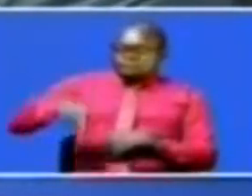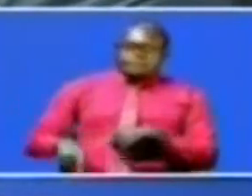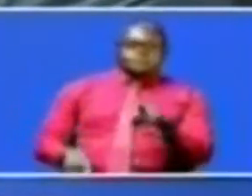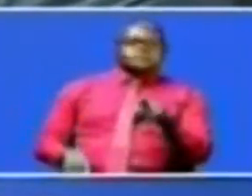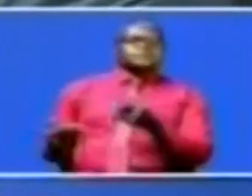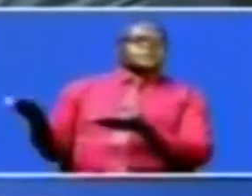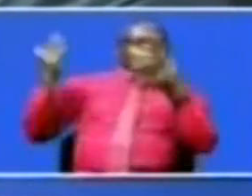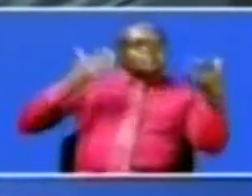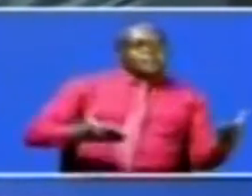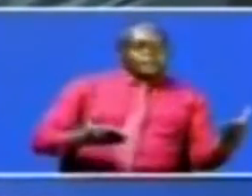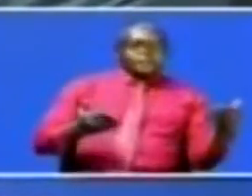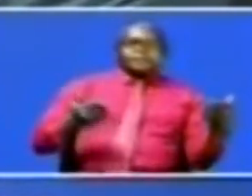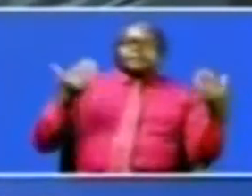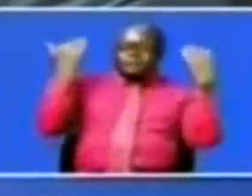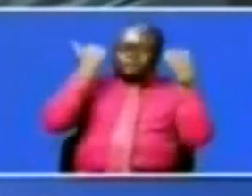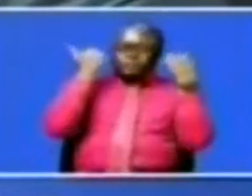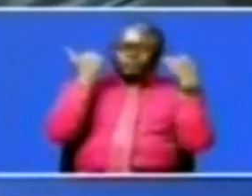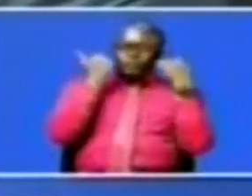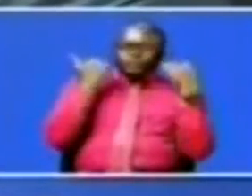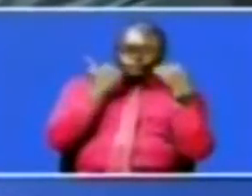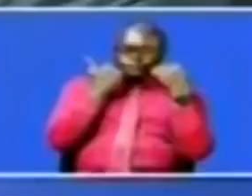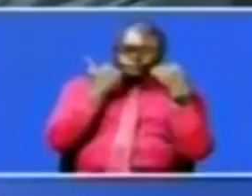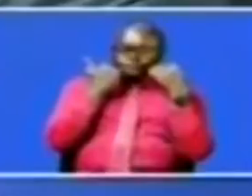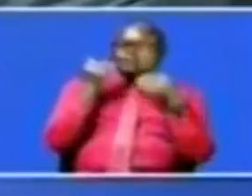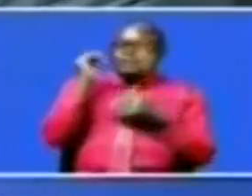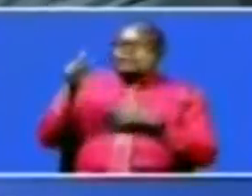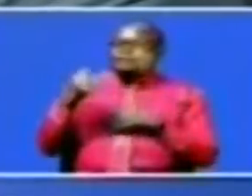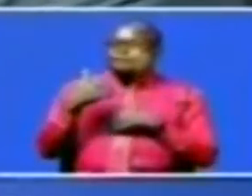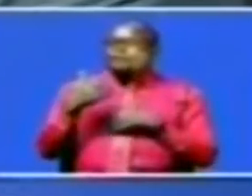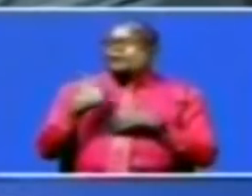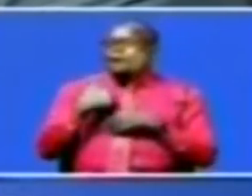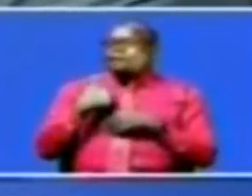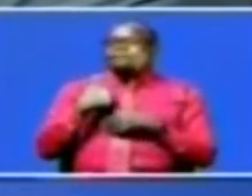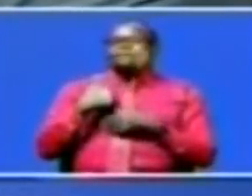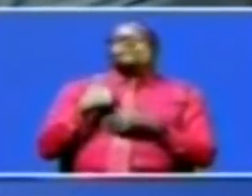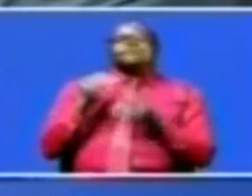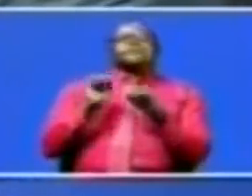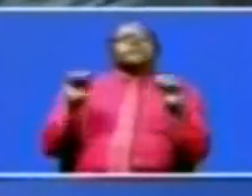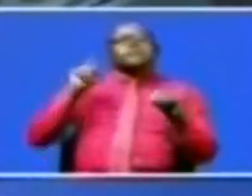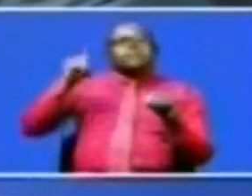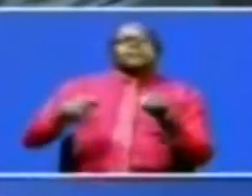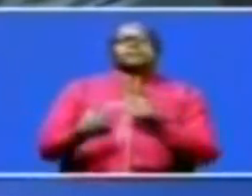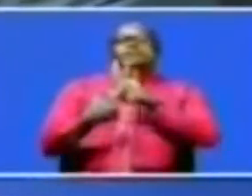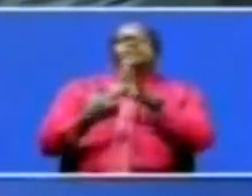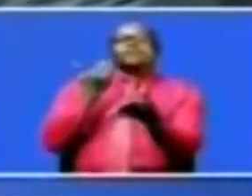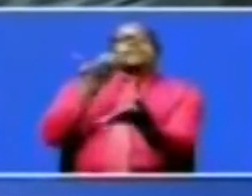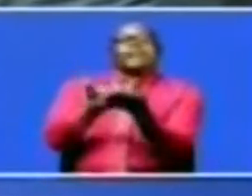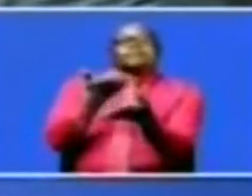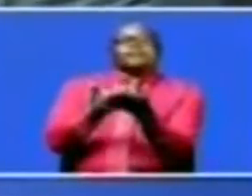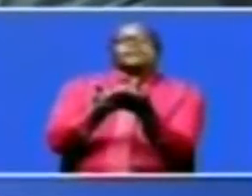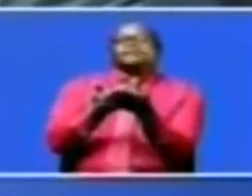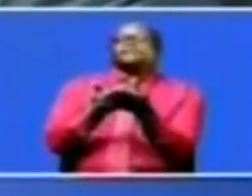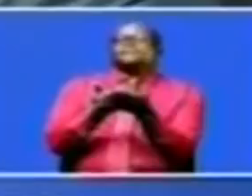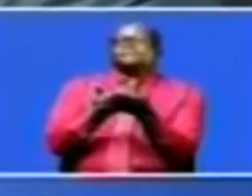is required to deposit it in court. Those who do not hold shall avail evidence to that effect to be cross-checked with